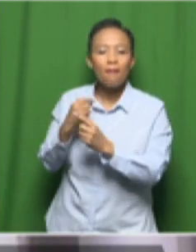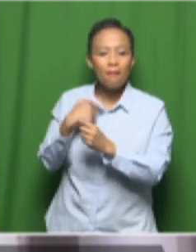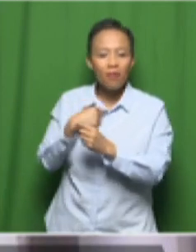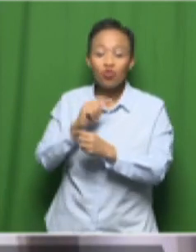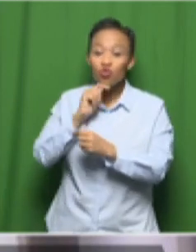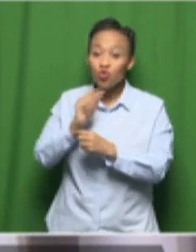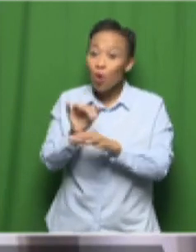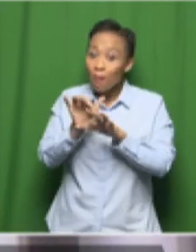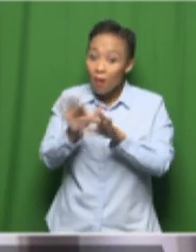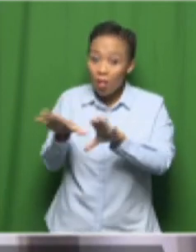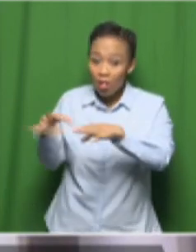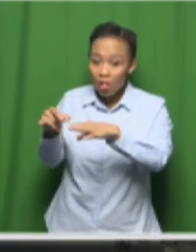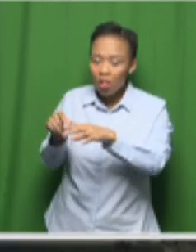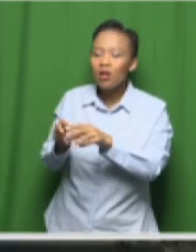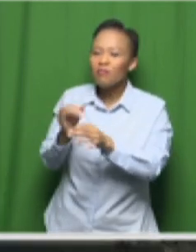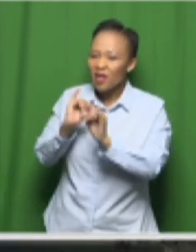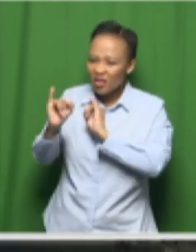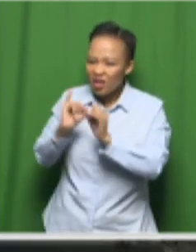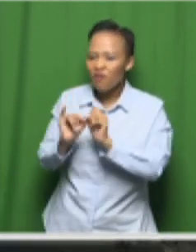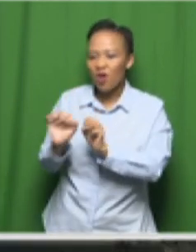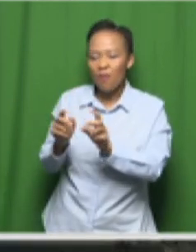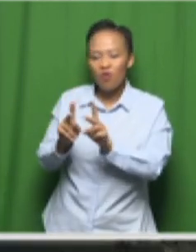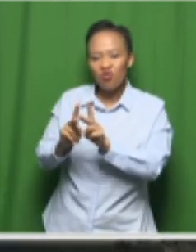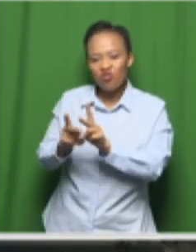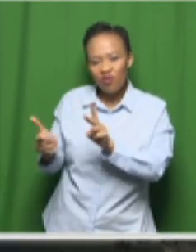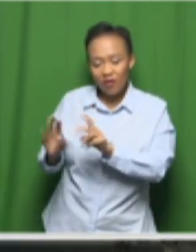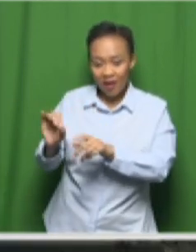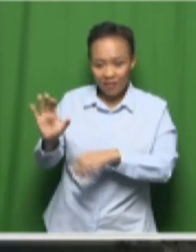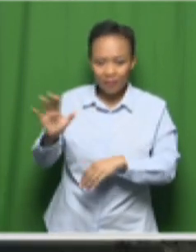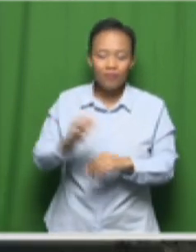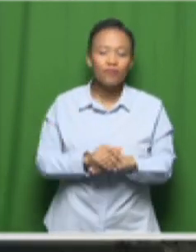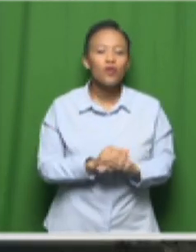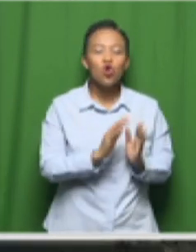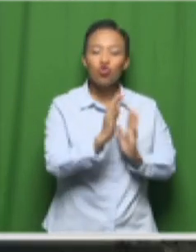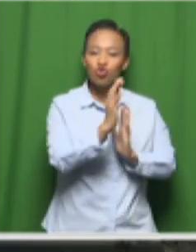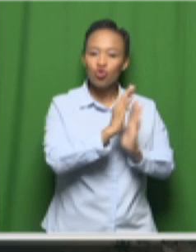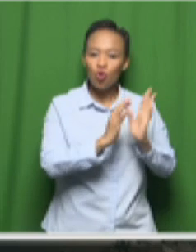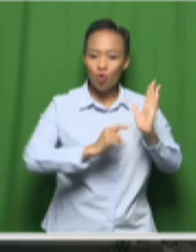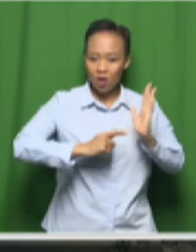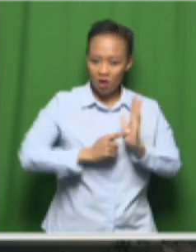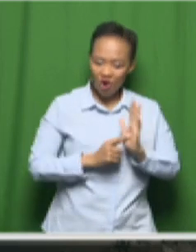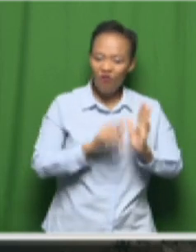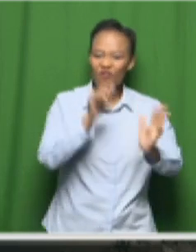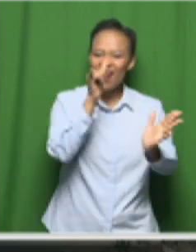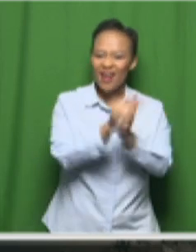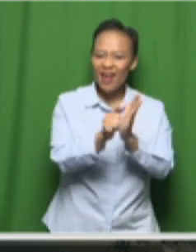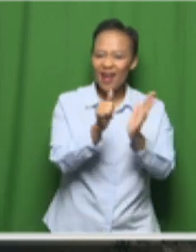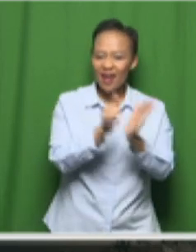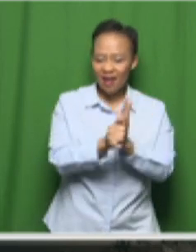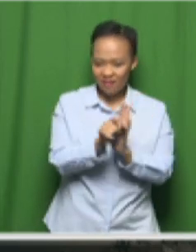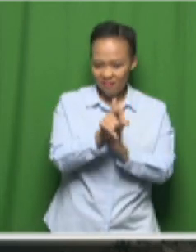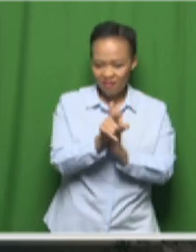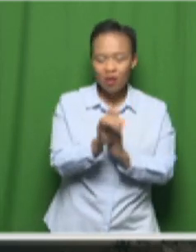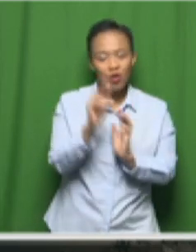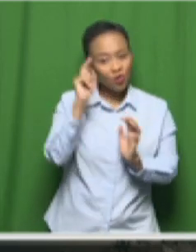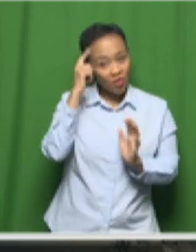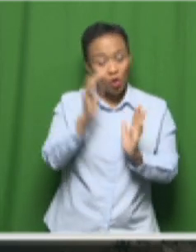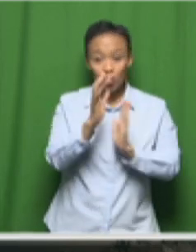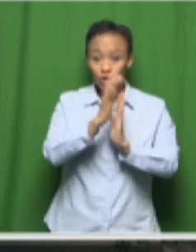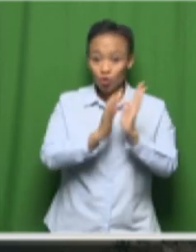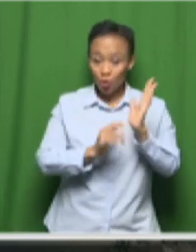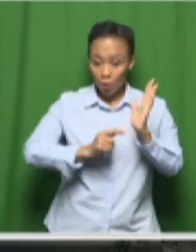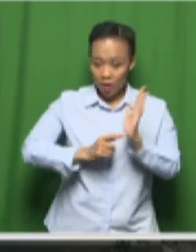everyone. And in what ways do you think the story of the Sizzlers massacre is important or even relevant today?